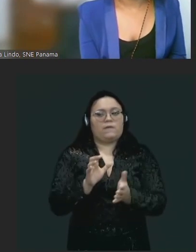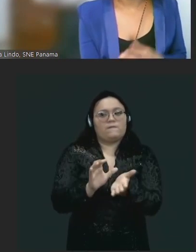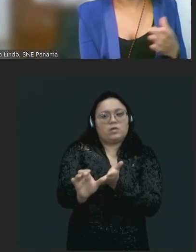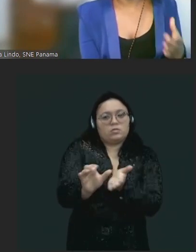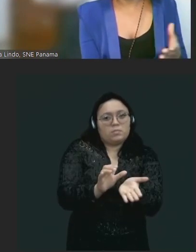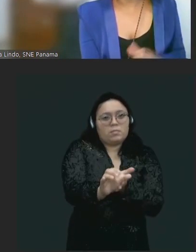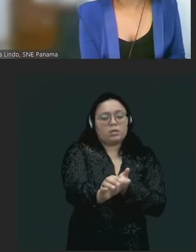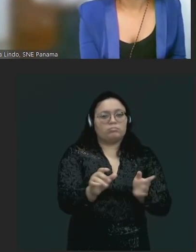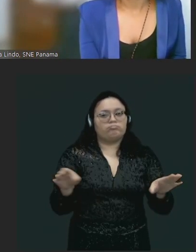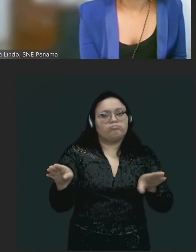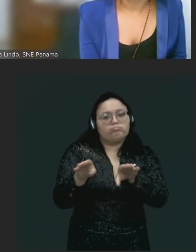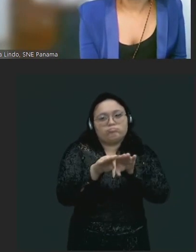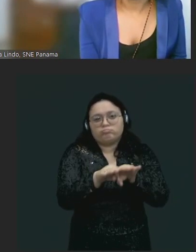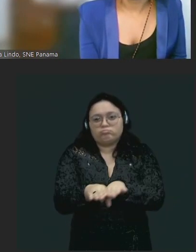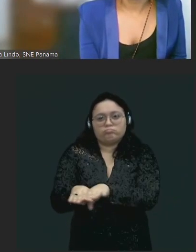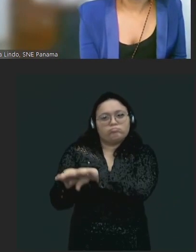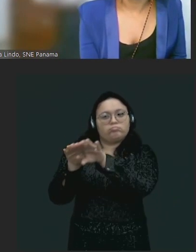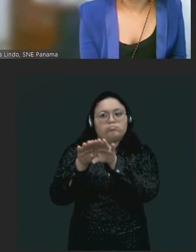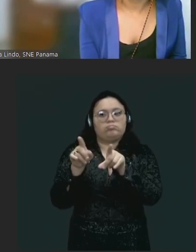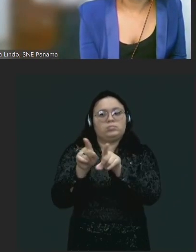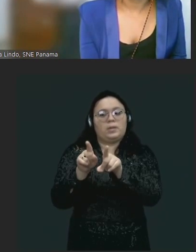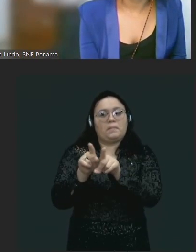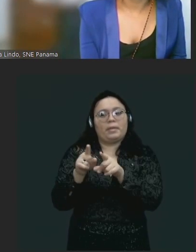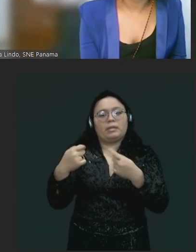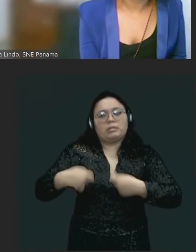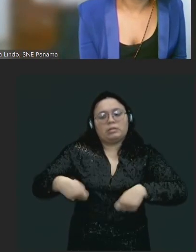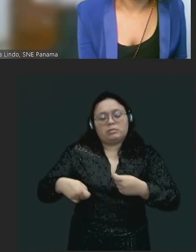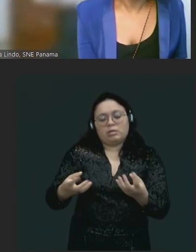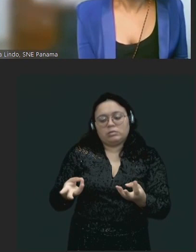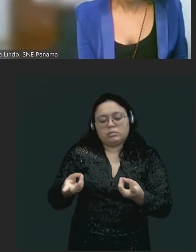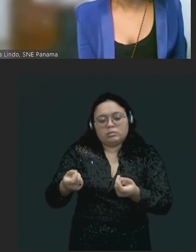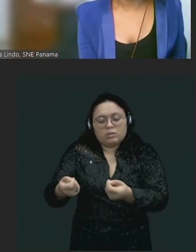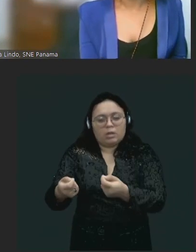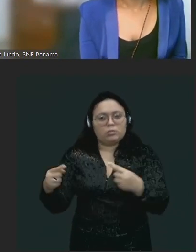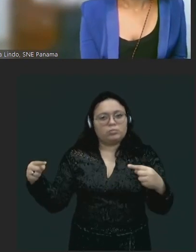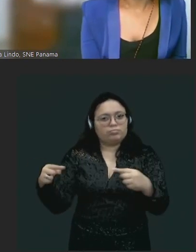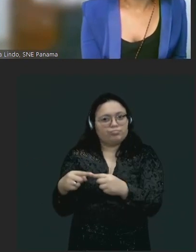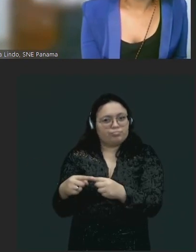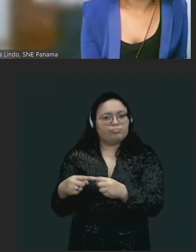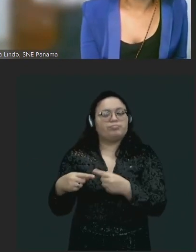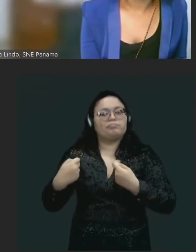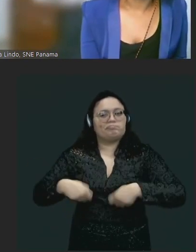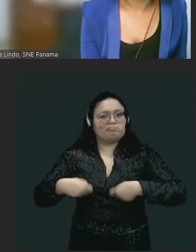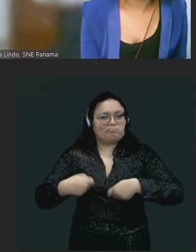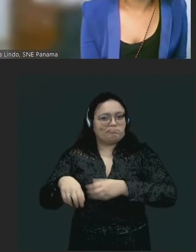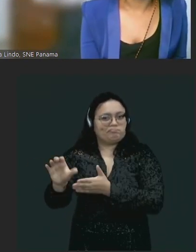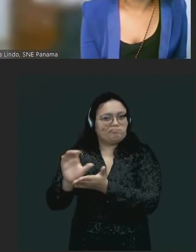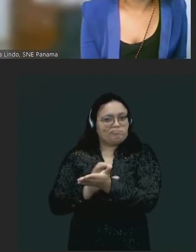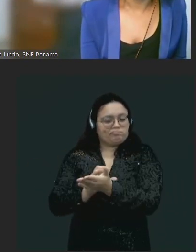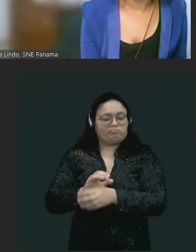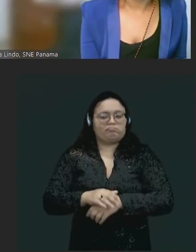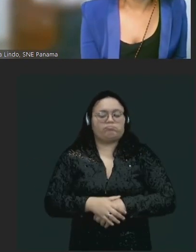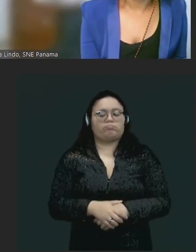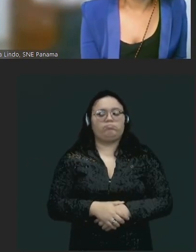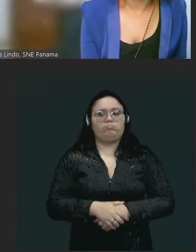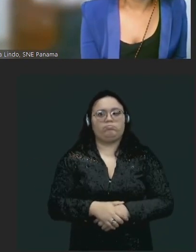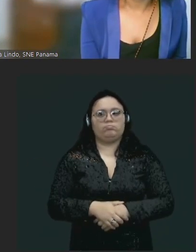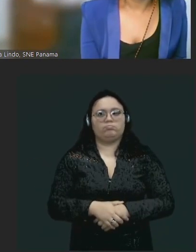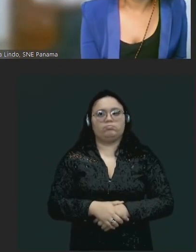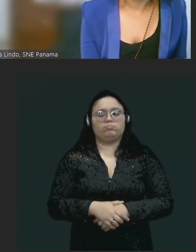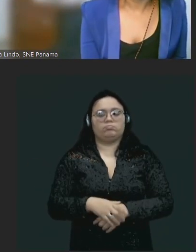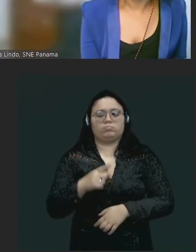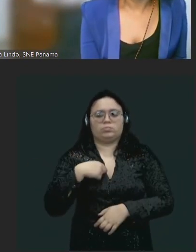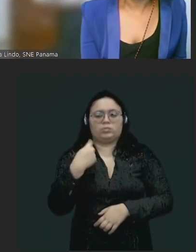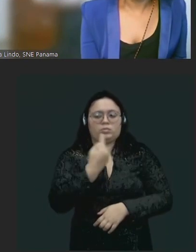the financial needs, as well as we are working with BESIA in order